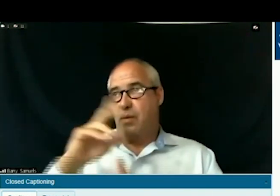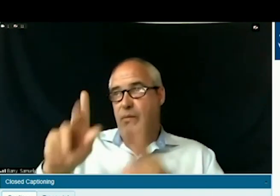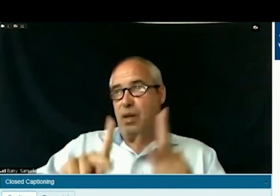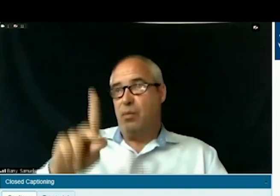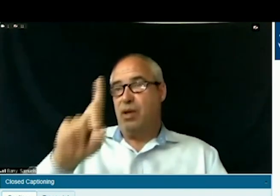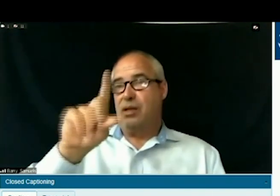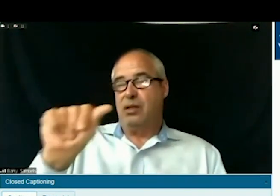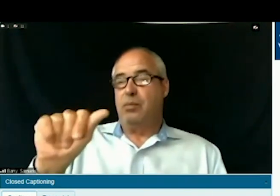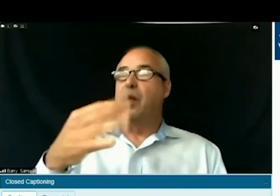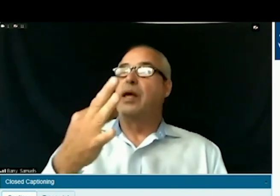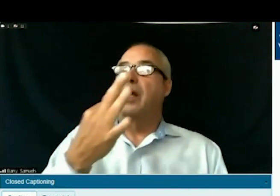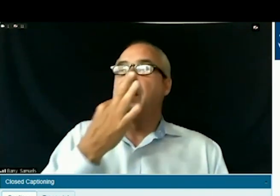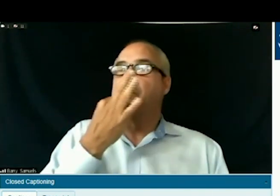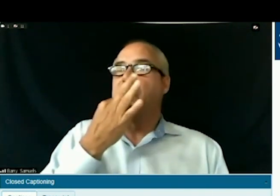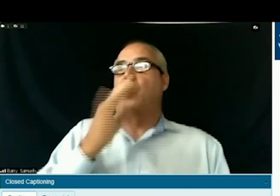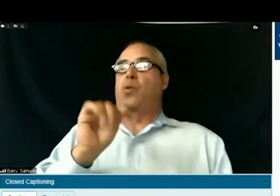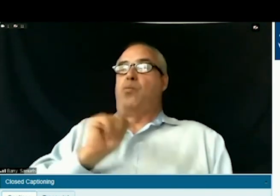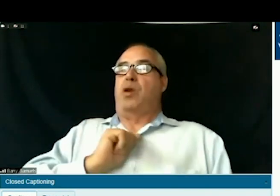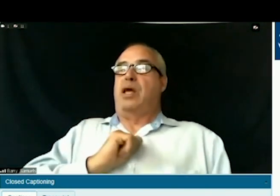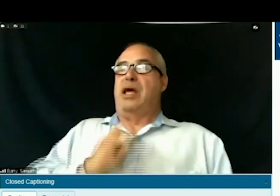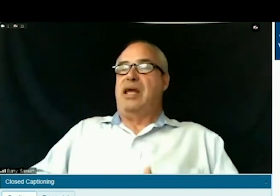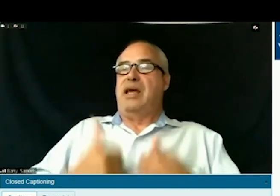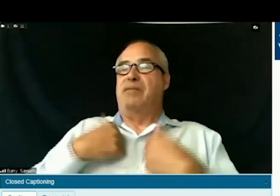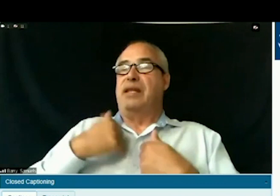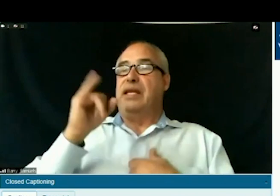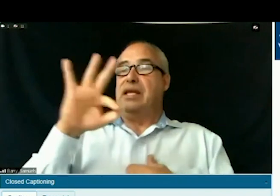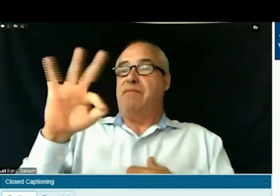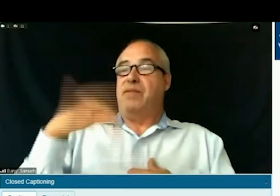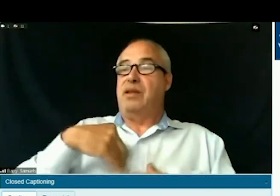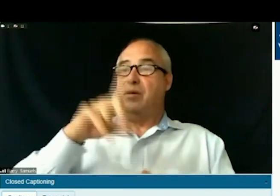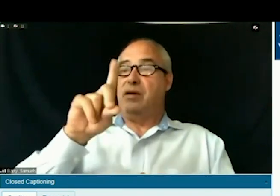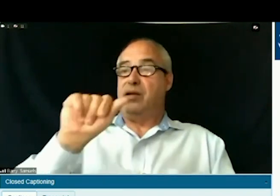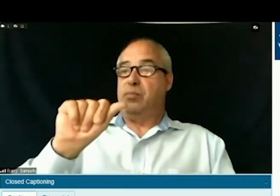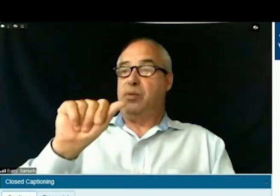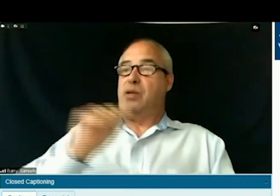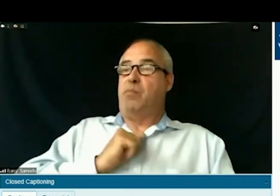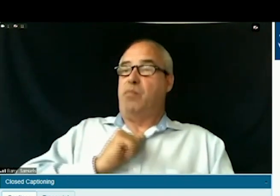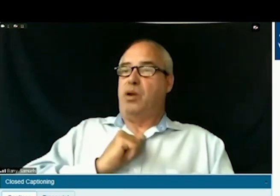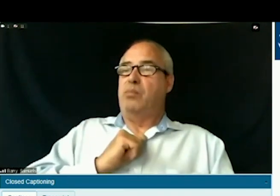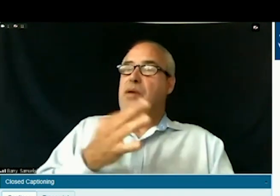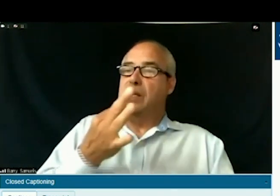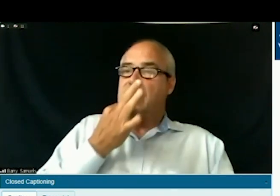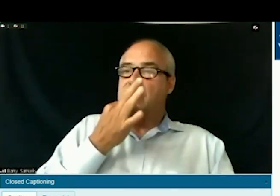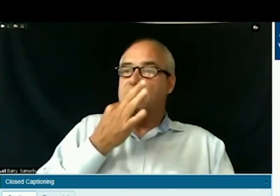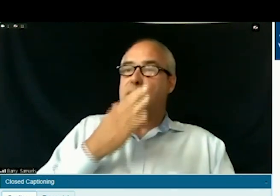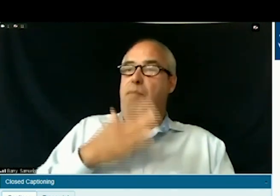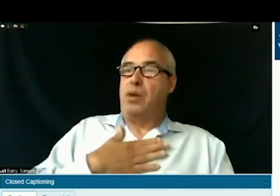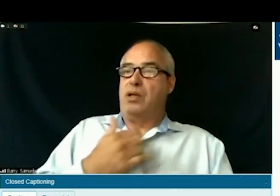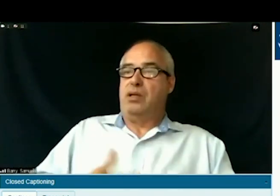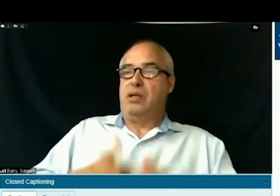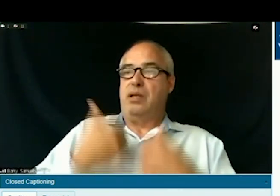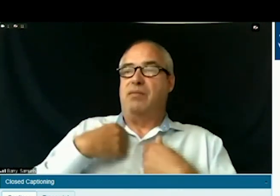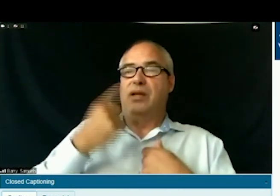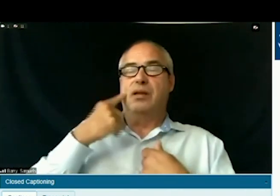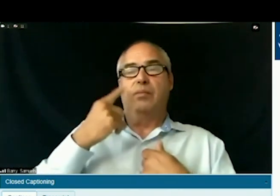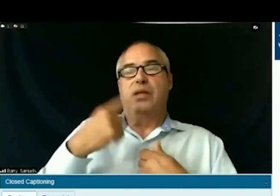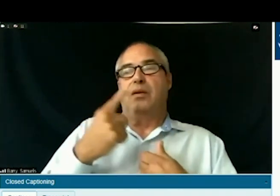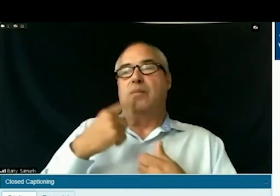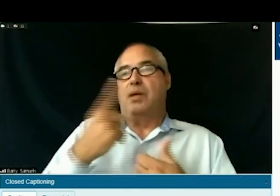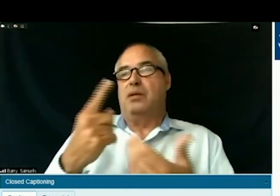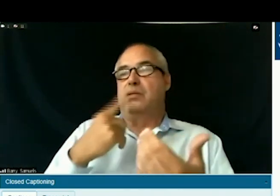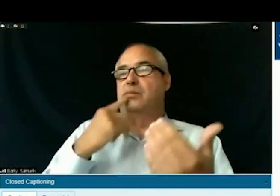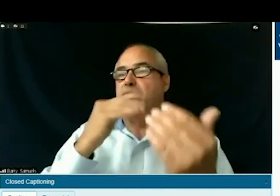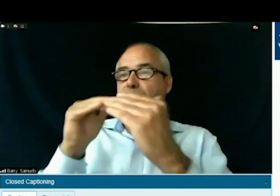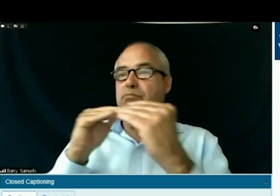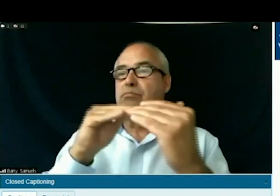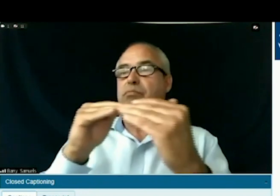the experts of their own lives, and so I think sometimes having autonomy and confidence in